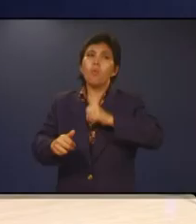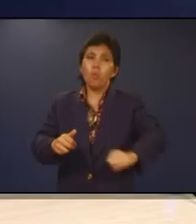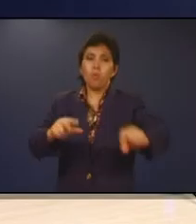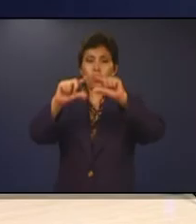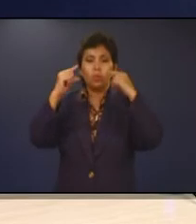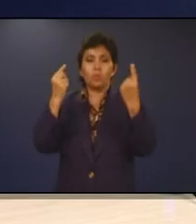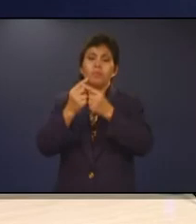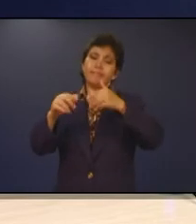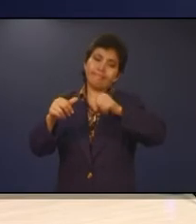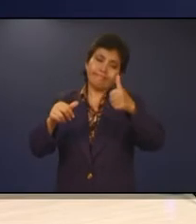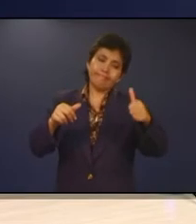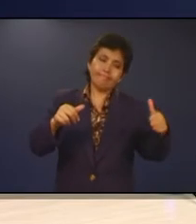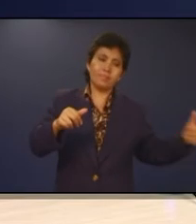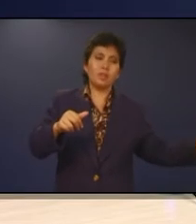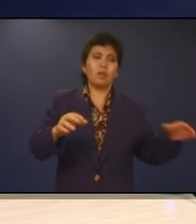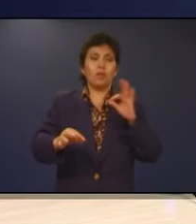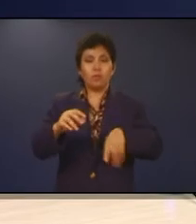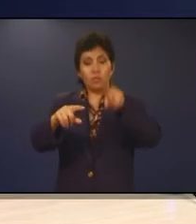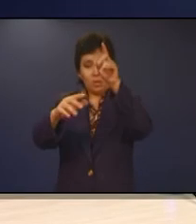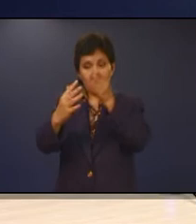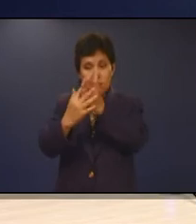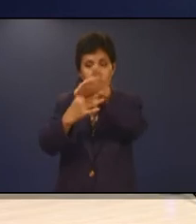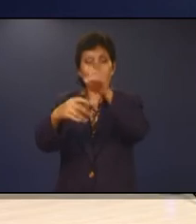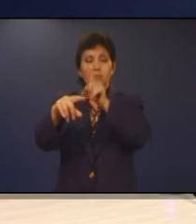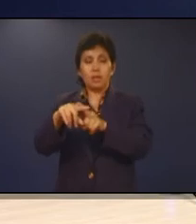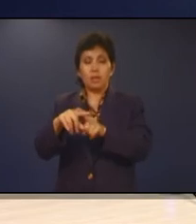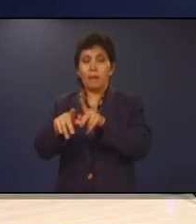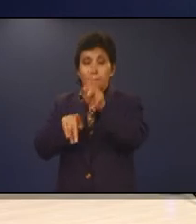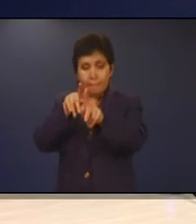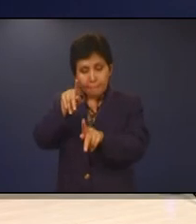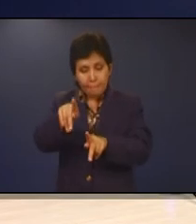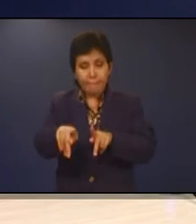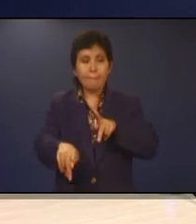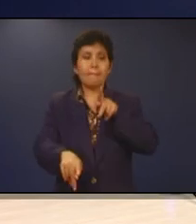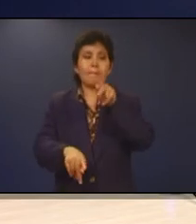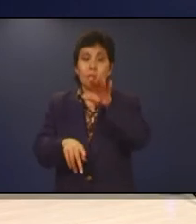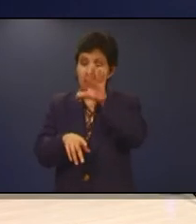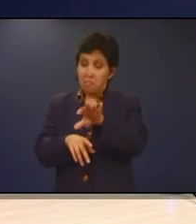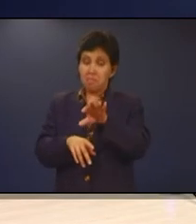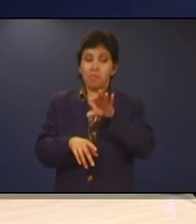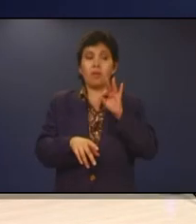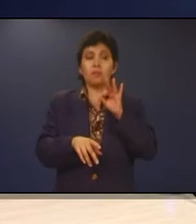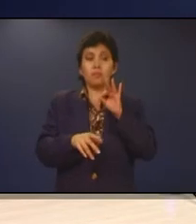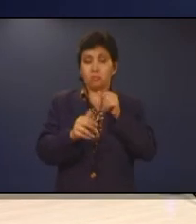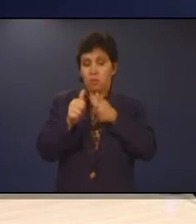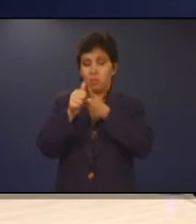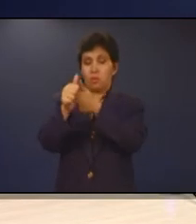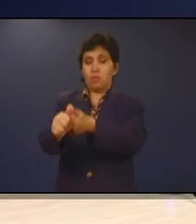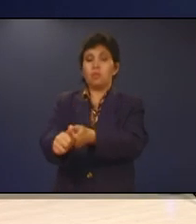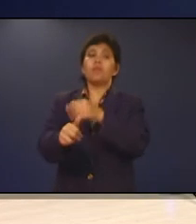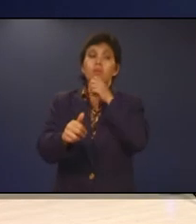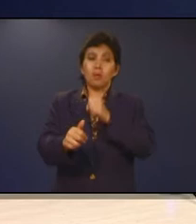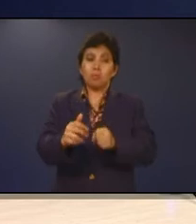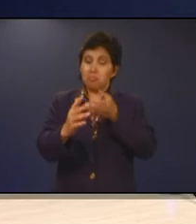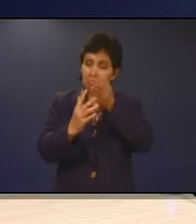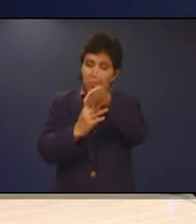group, and so on. So if you're interdependent, people would define you through your age